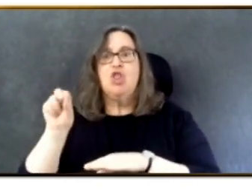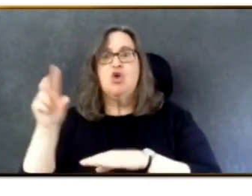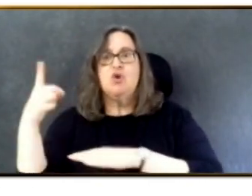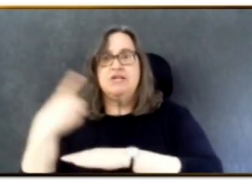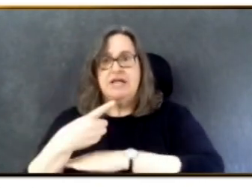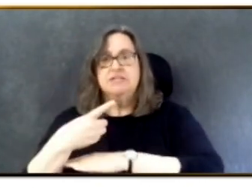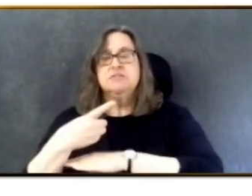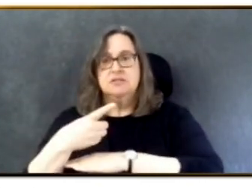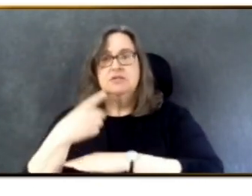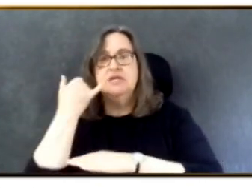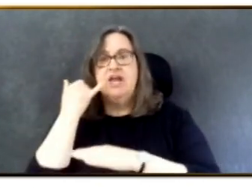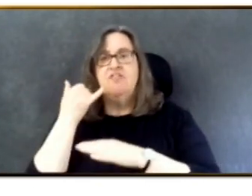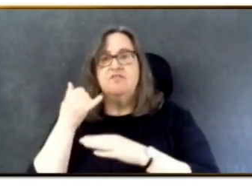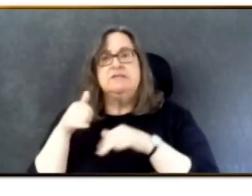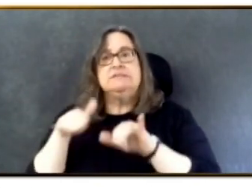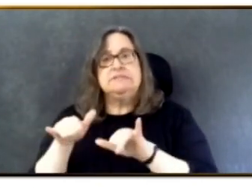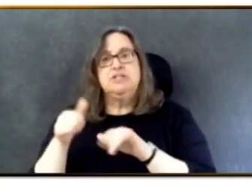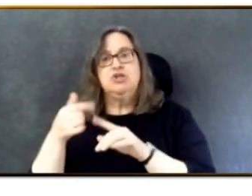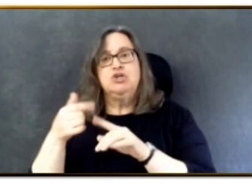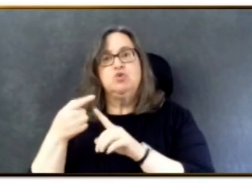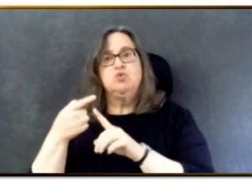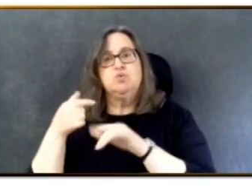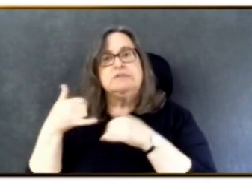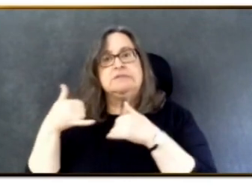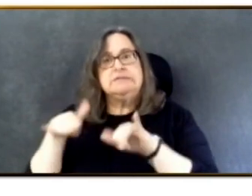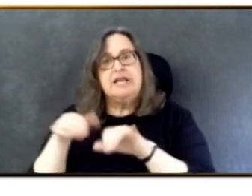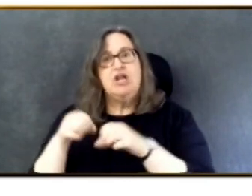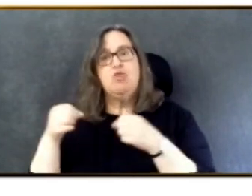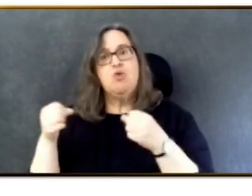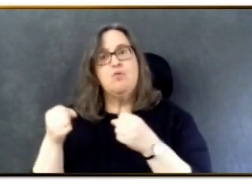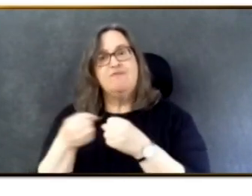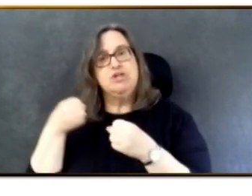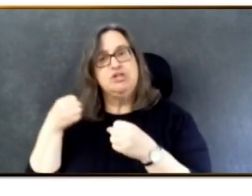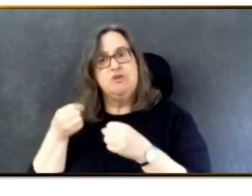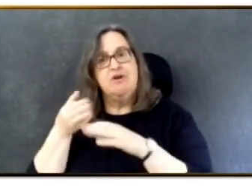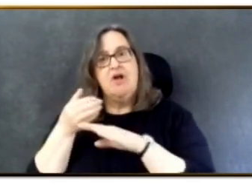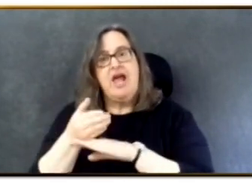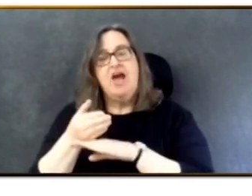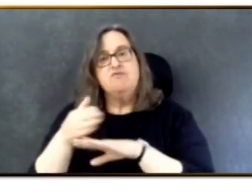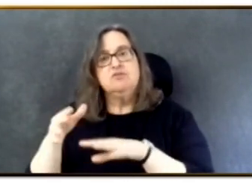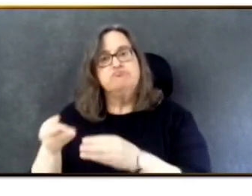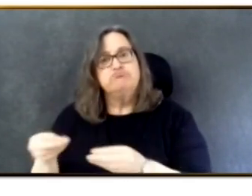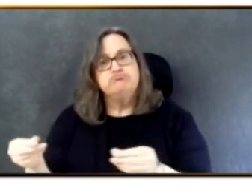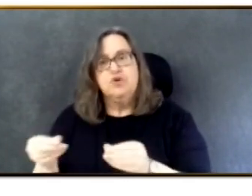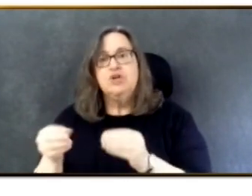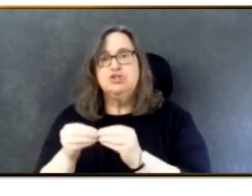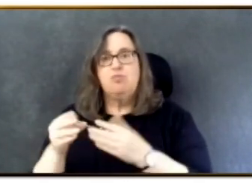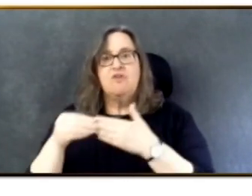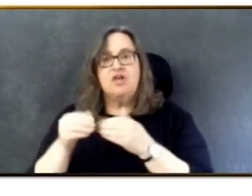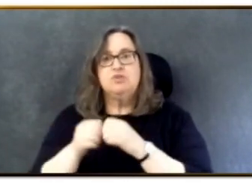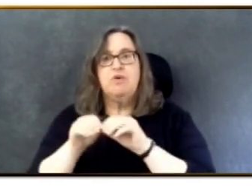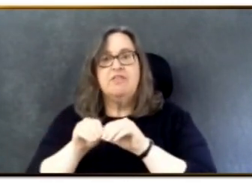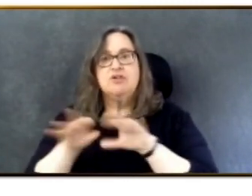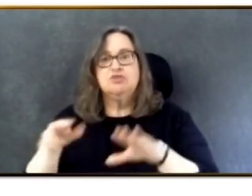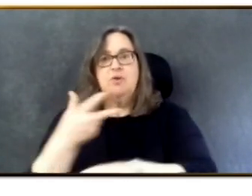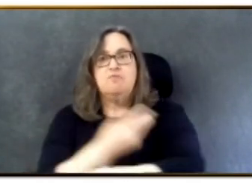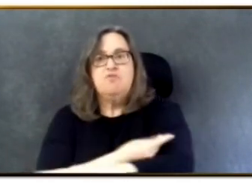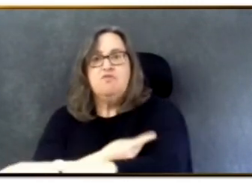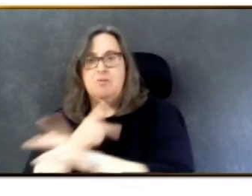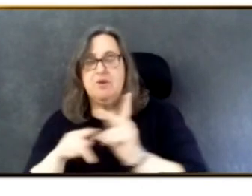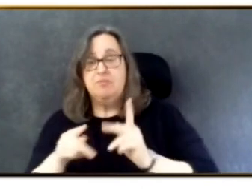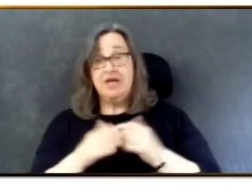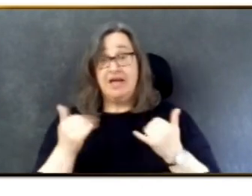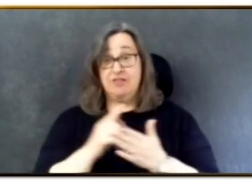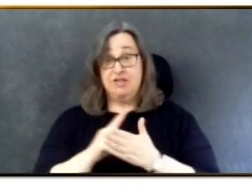refrigerated after it's thawed, which allows for more flexibility in its distribution. And with this week's Moderna